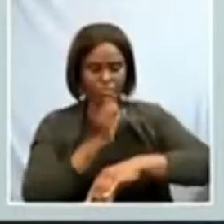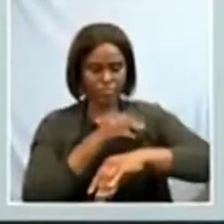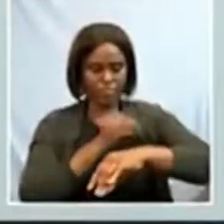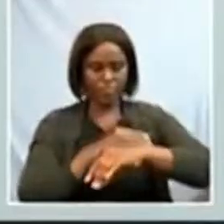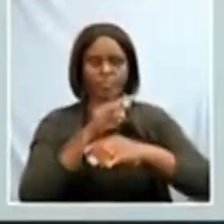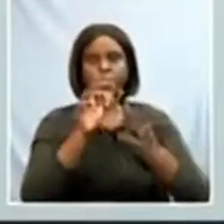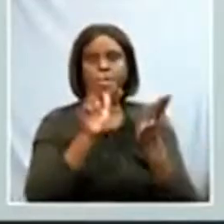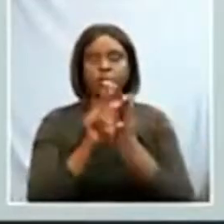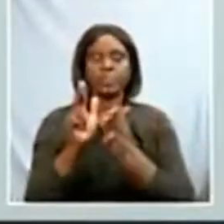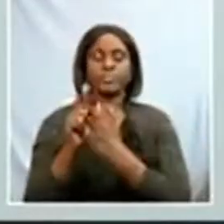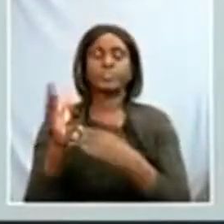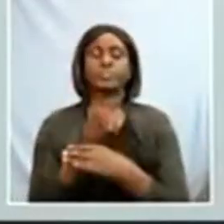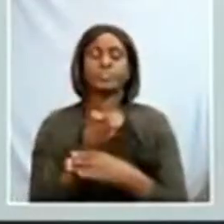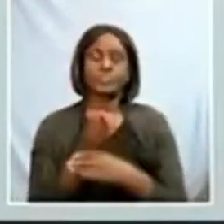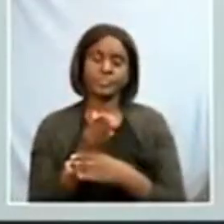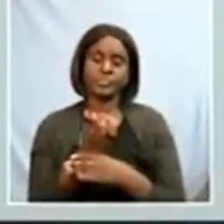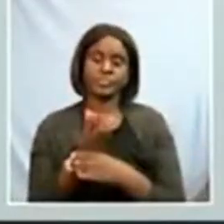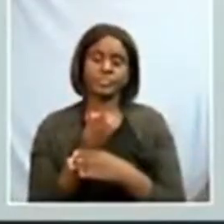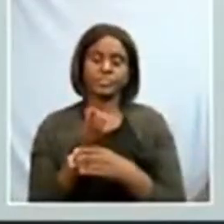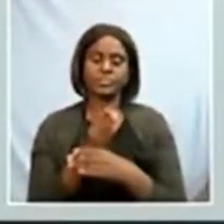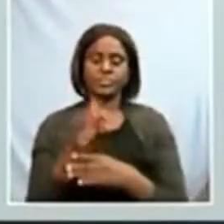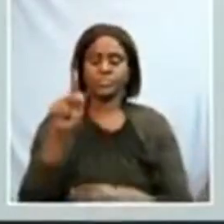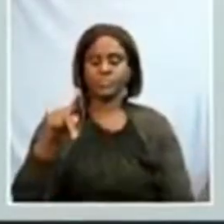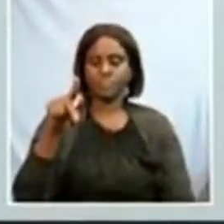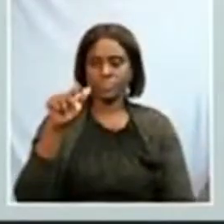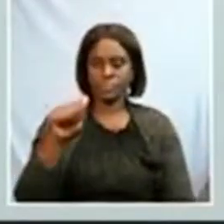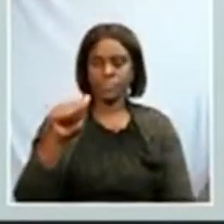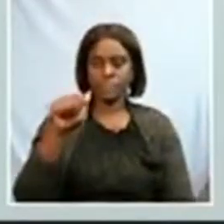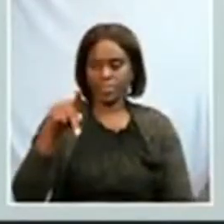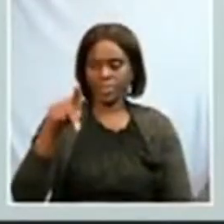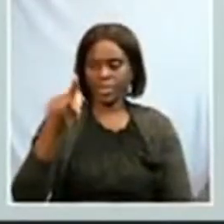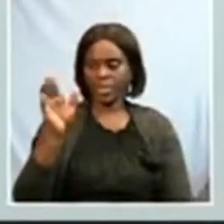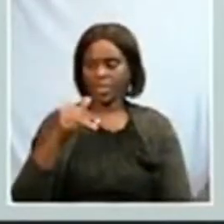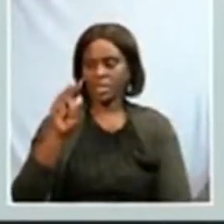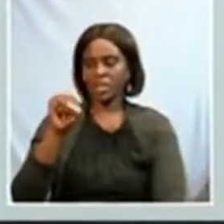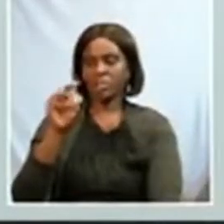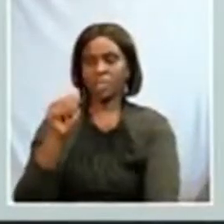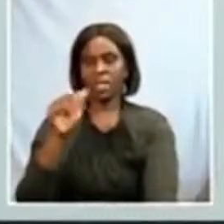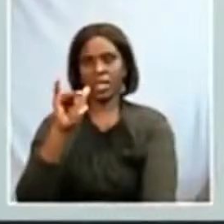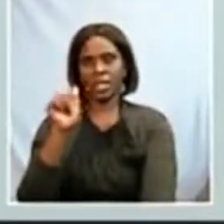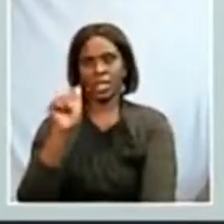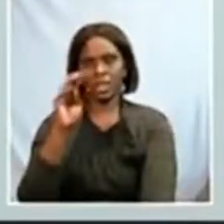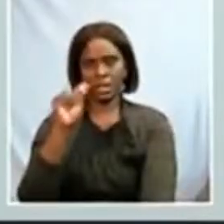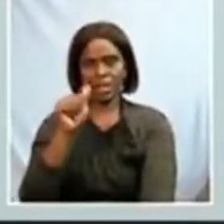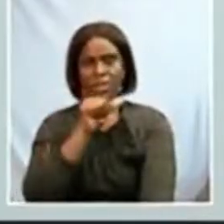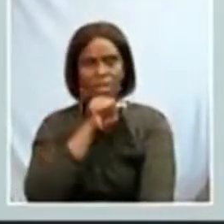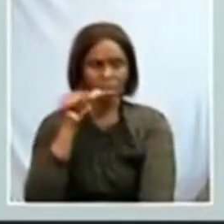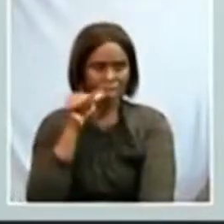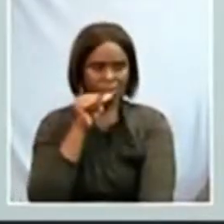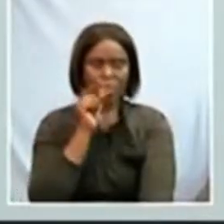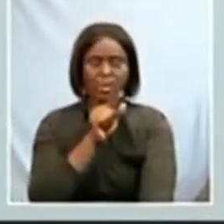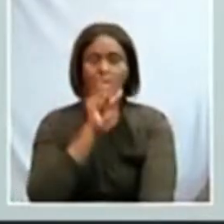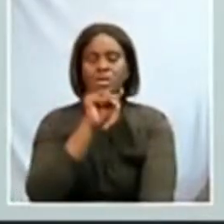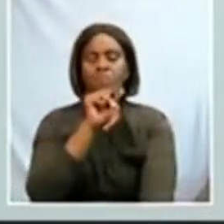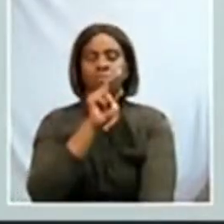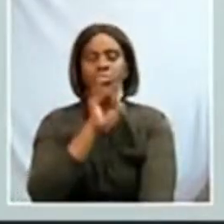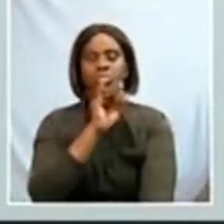approved business. P. Mayawa Business, Agriculture, Moyo